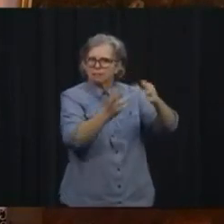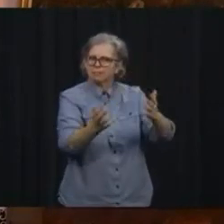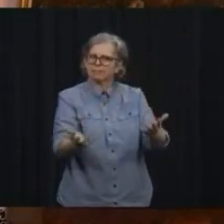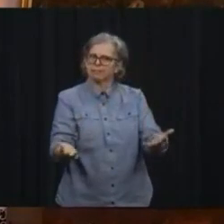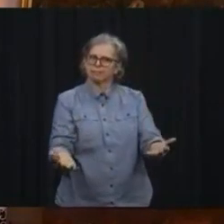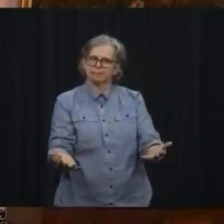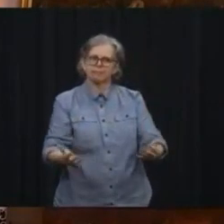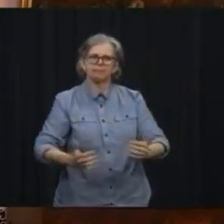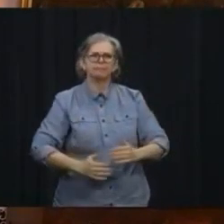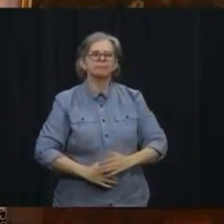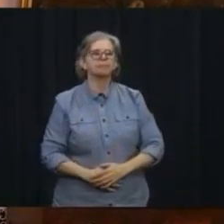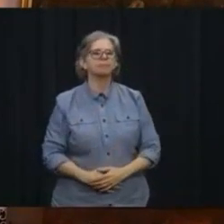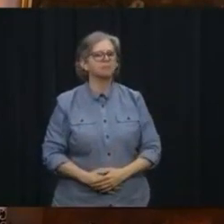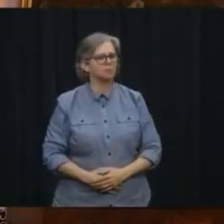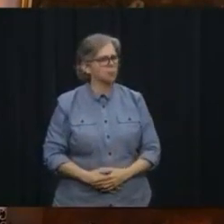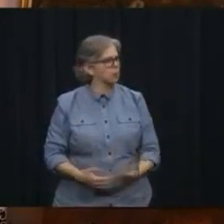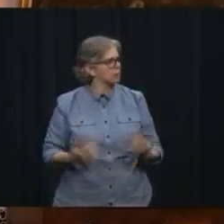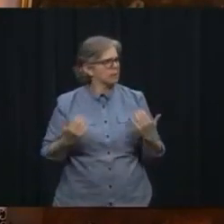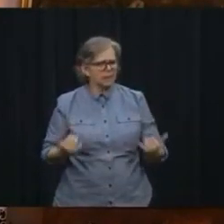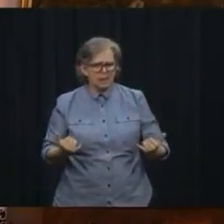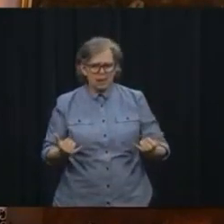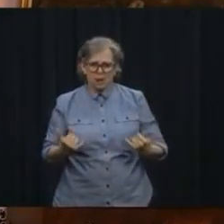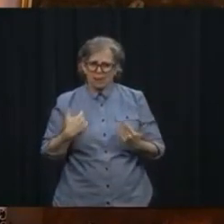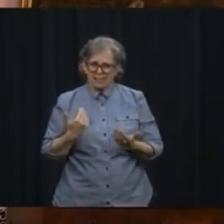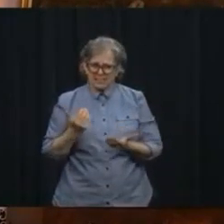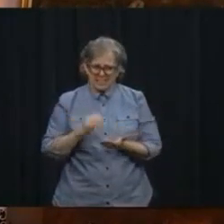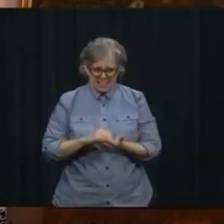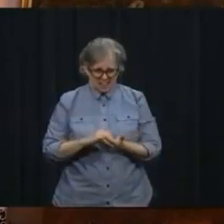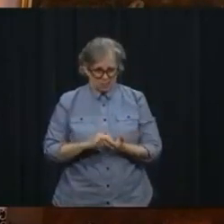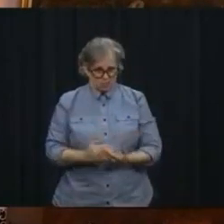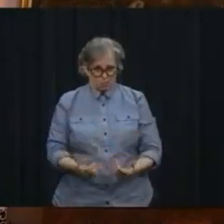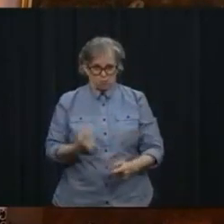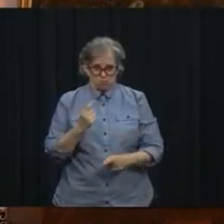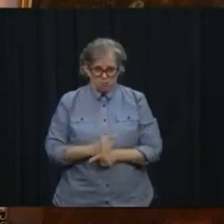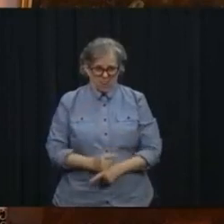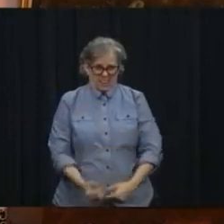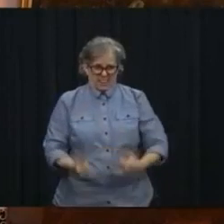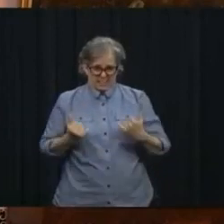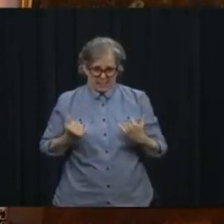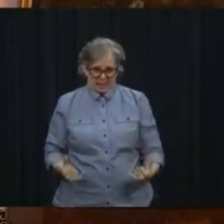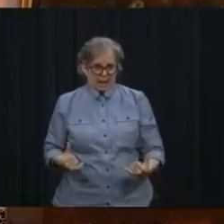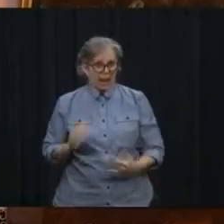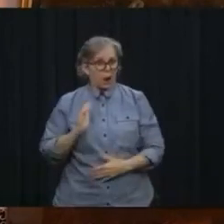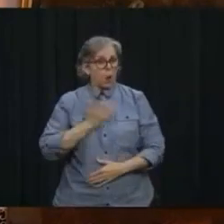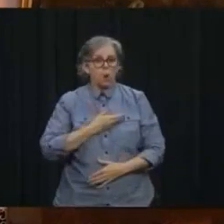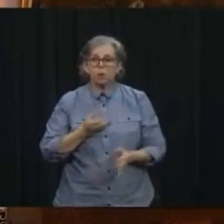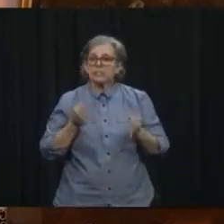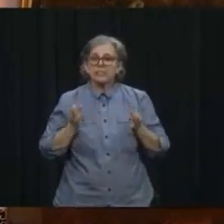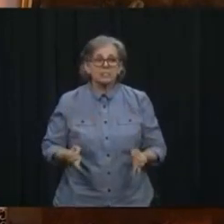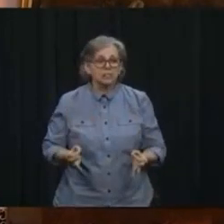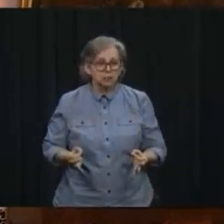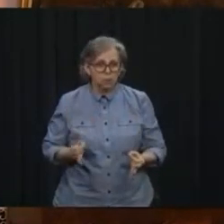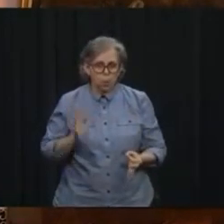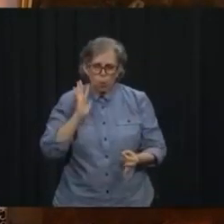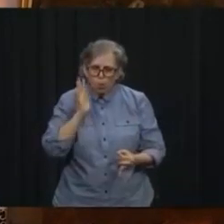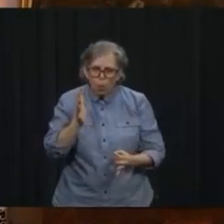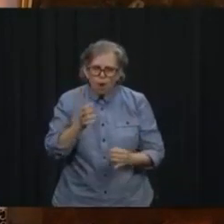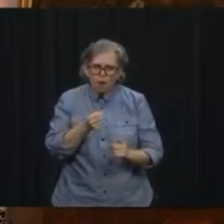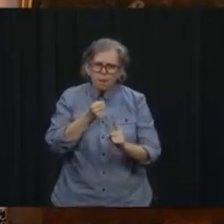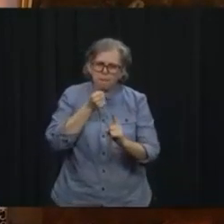getting in the car and doing something that's not absolutely essential. That's going to